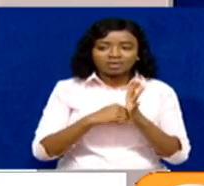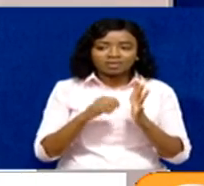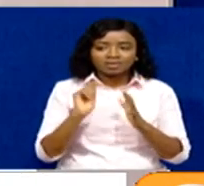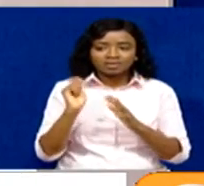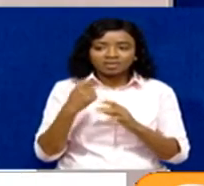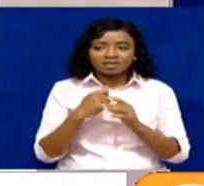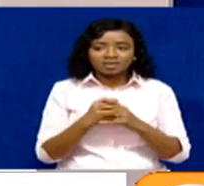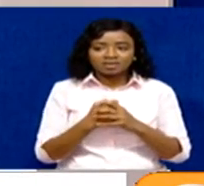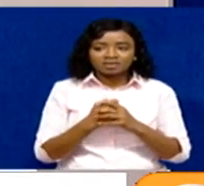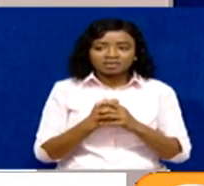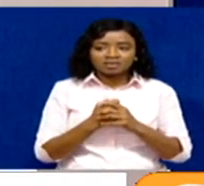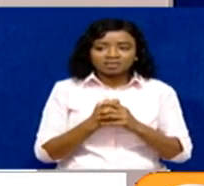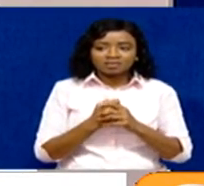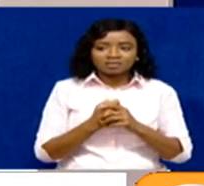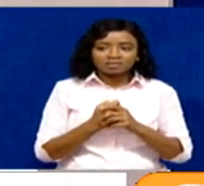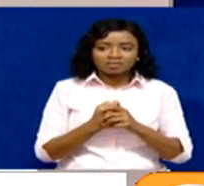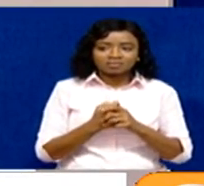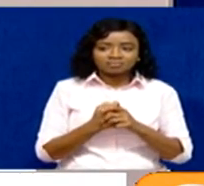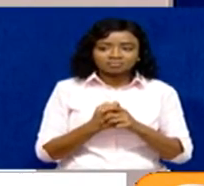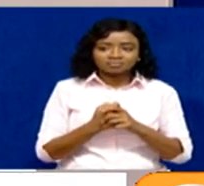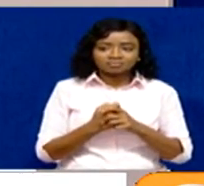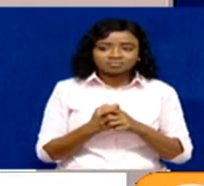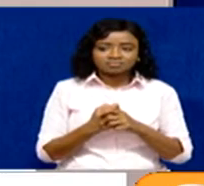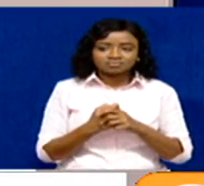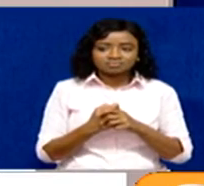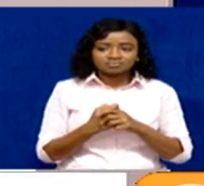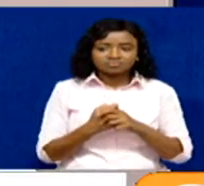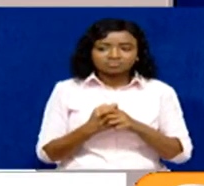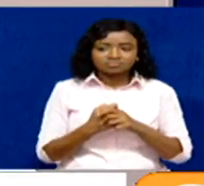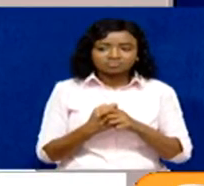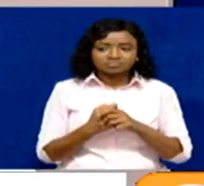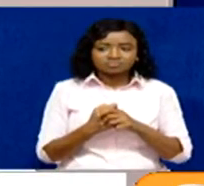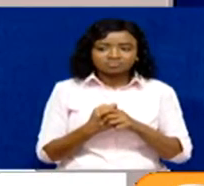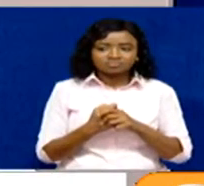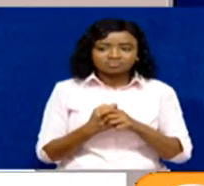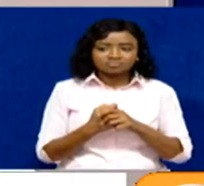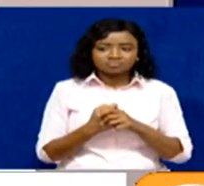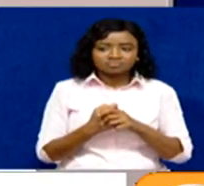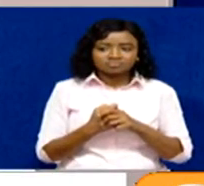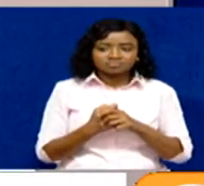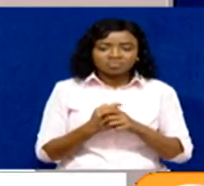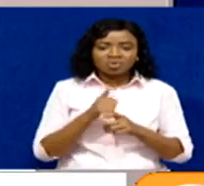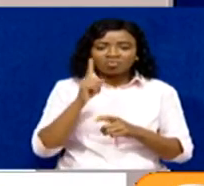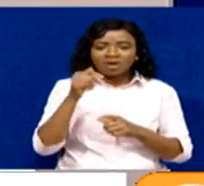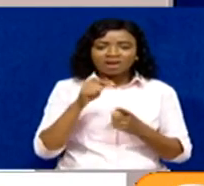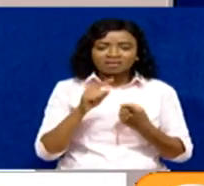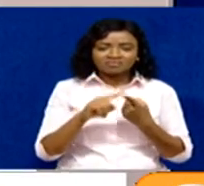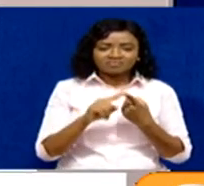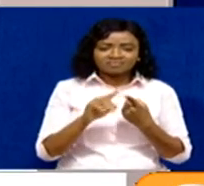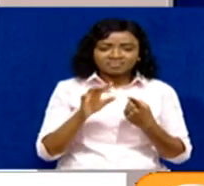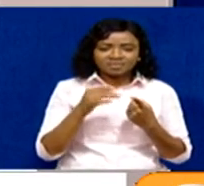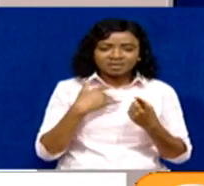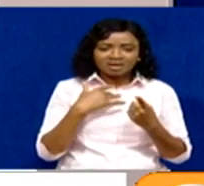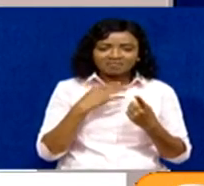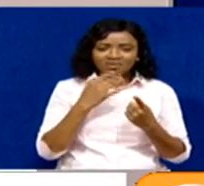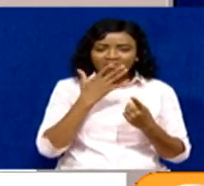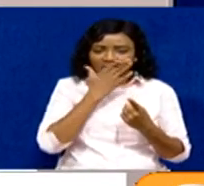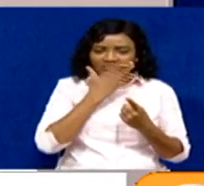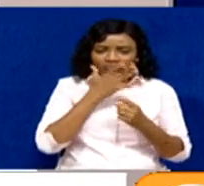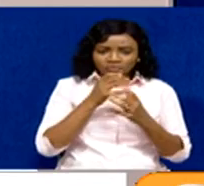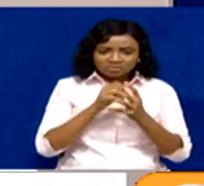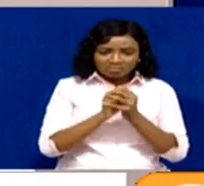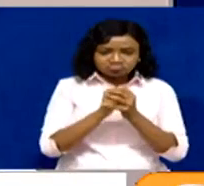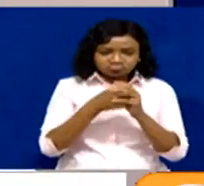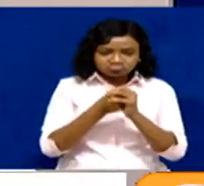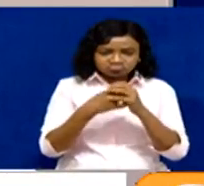some lymphoma, or, you know, some fatty mass sometimes, which one has.